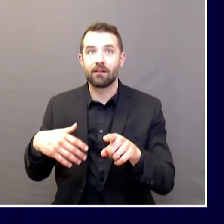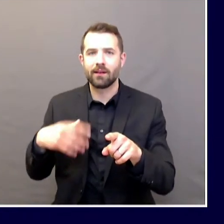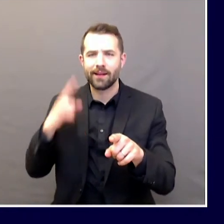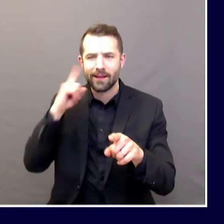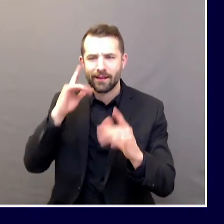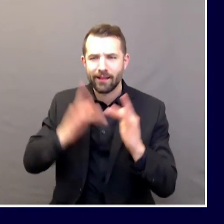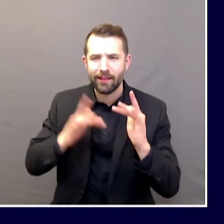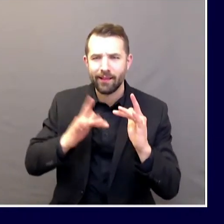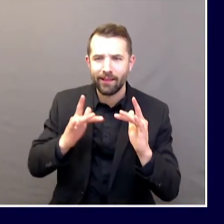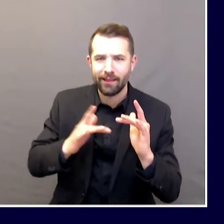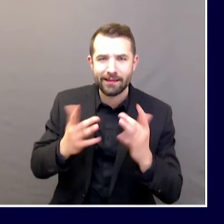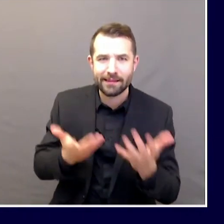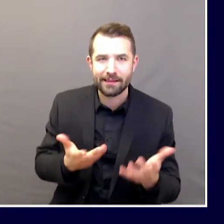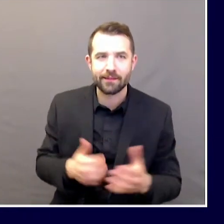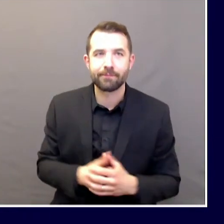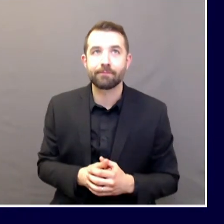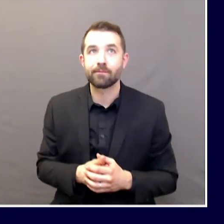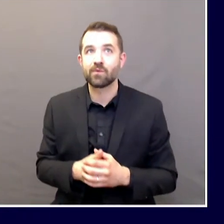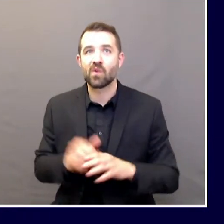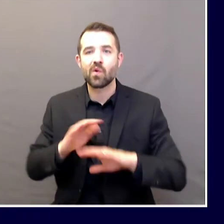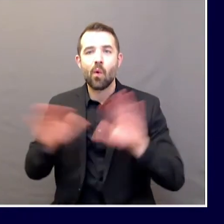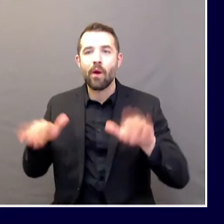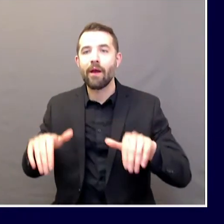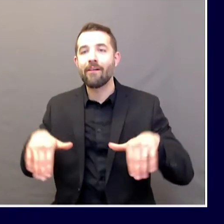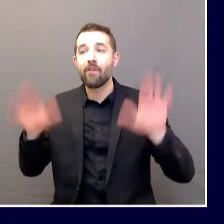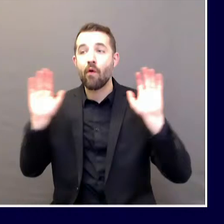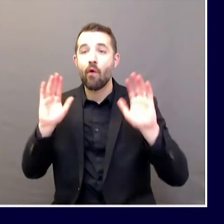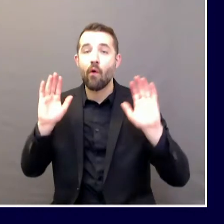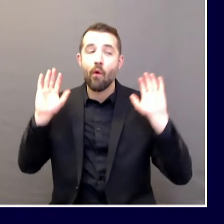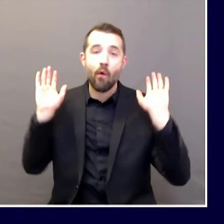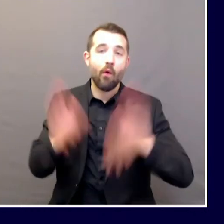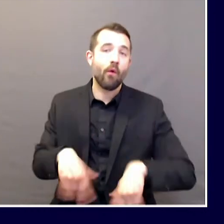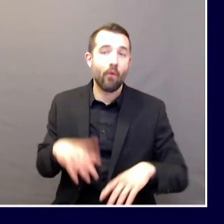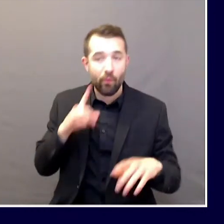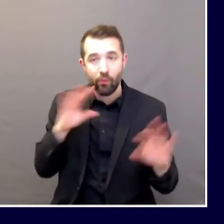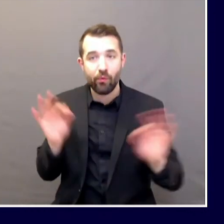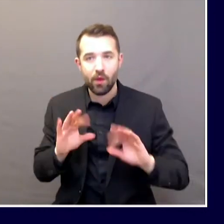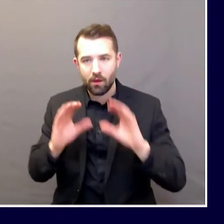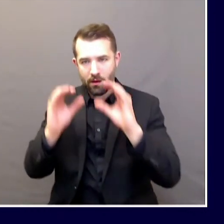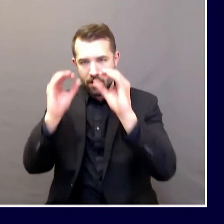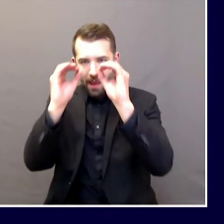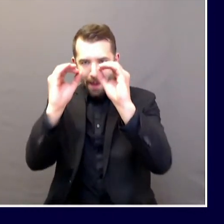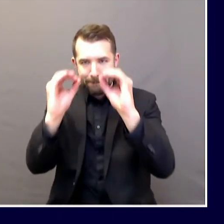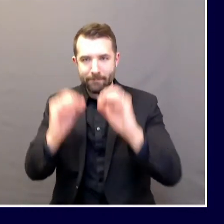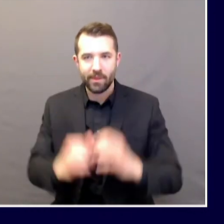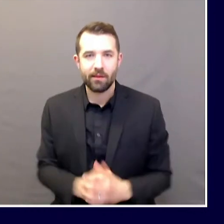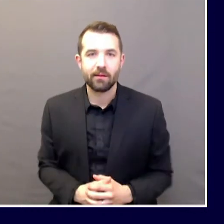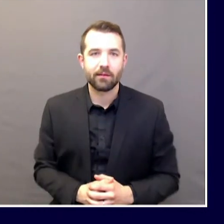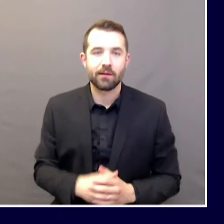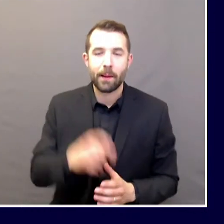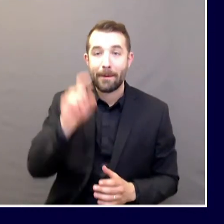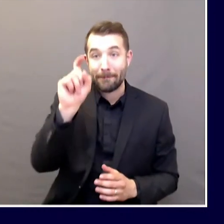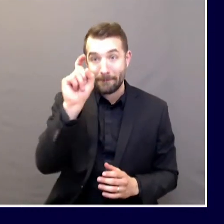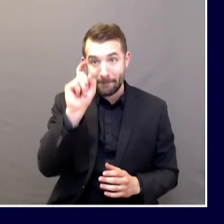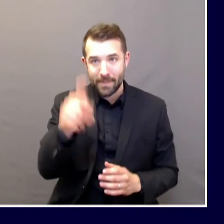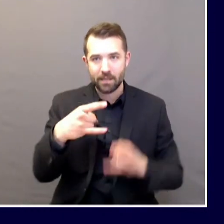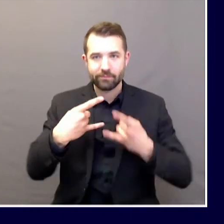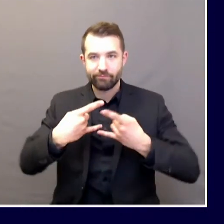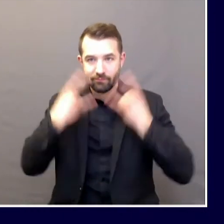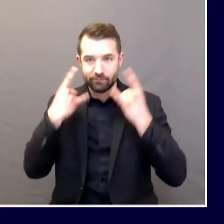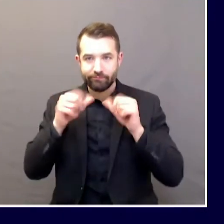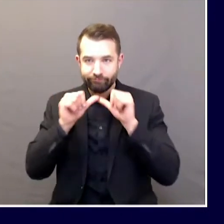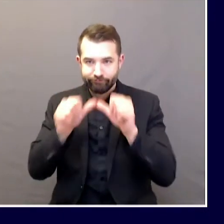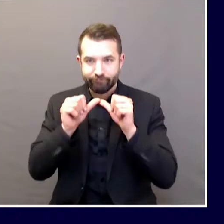don't let down your guard in the interim period. The more we keep cases down right now, the more effective and the